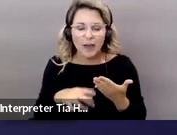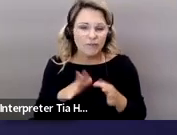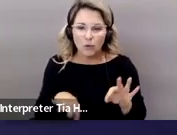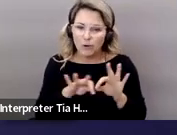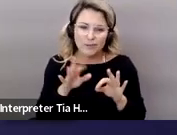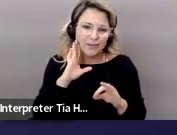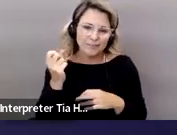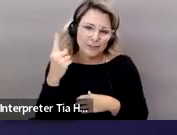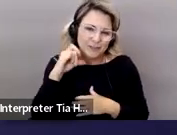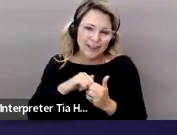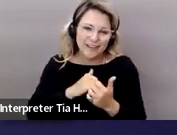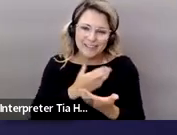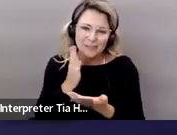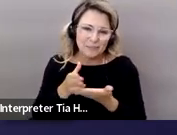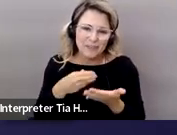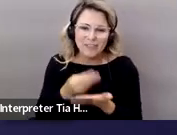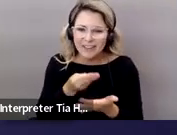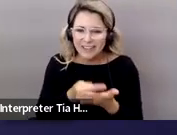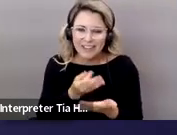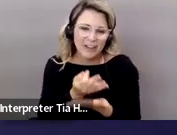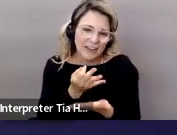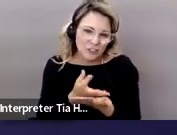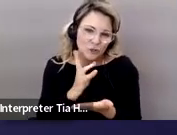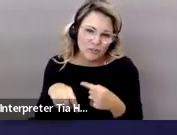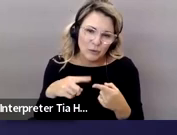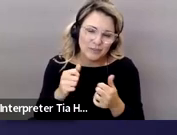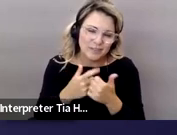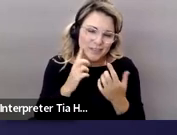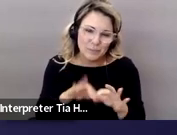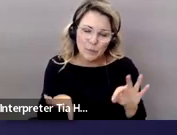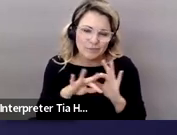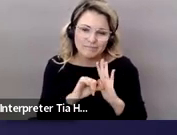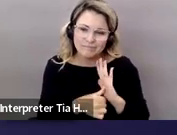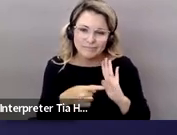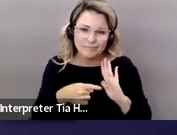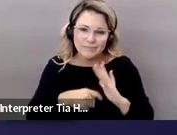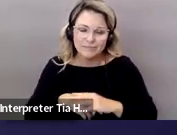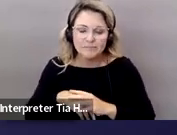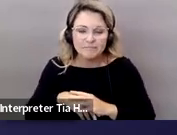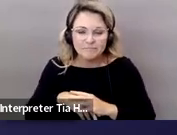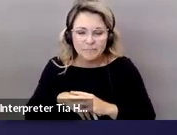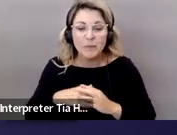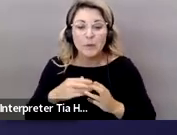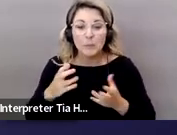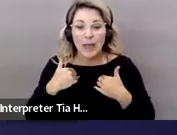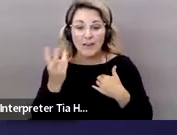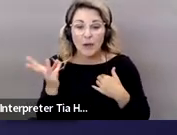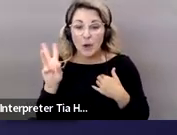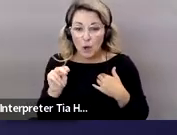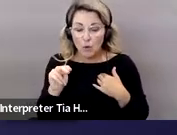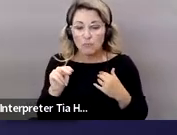all understand how important the financial aspects of a project go. We have our own